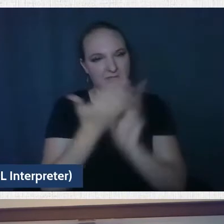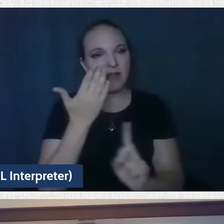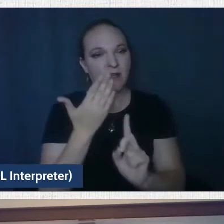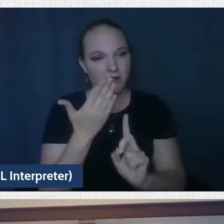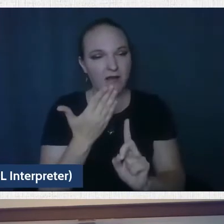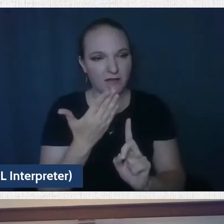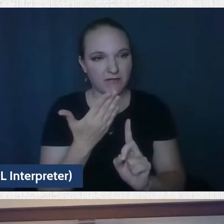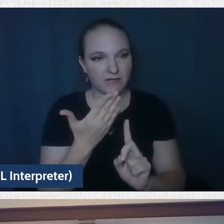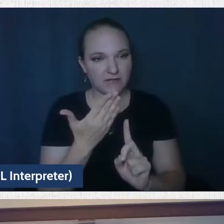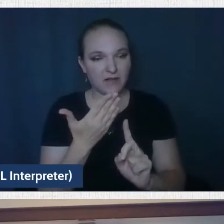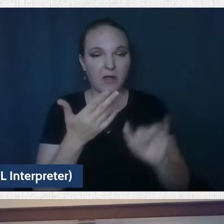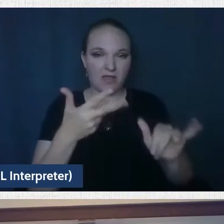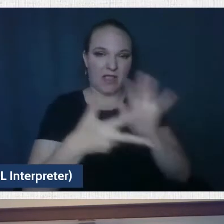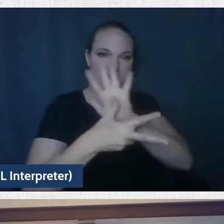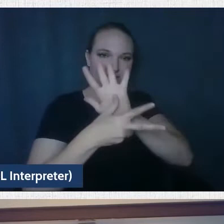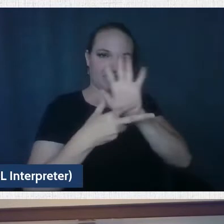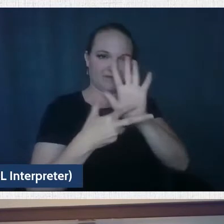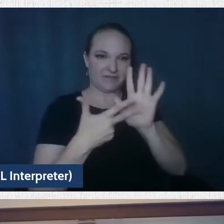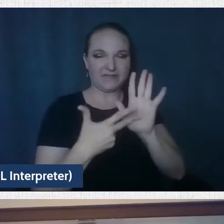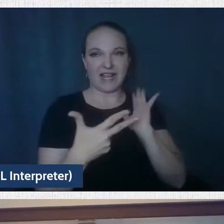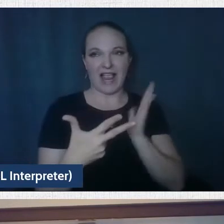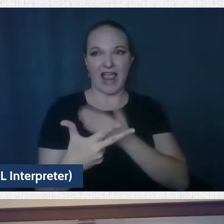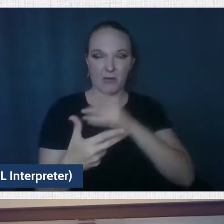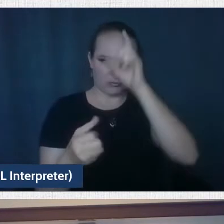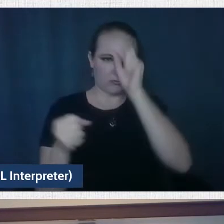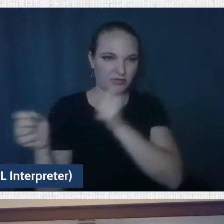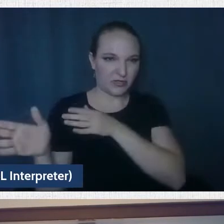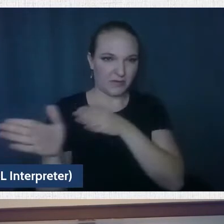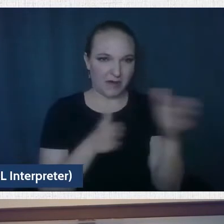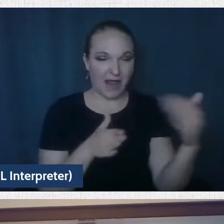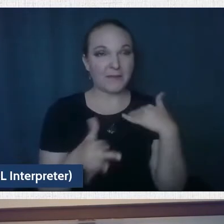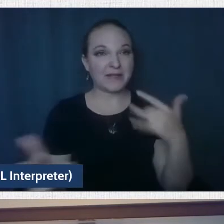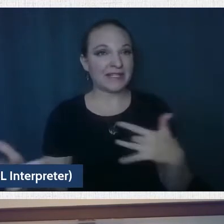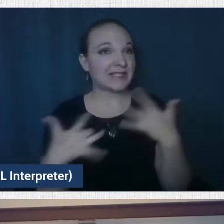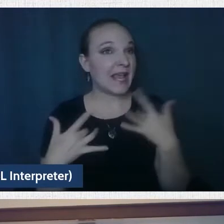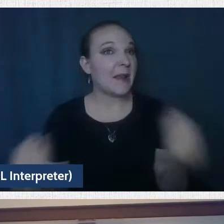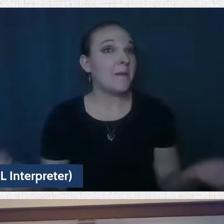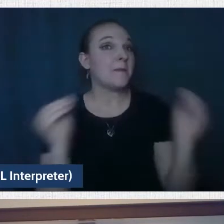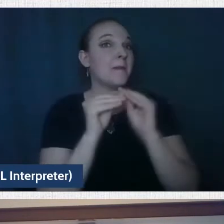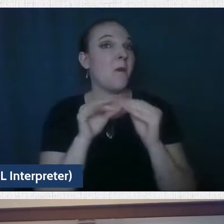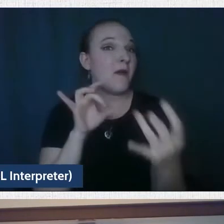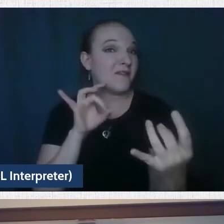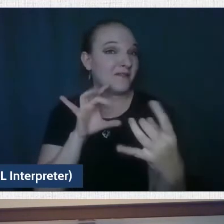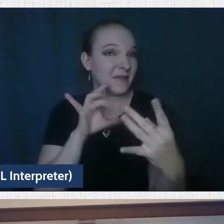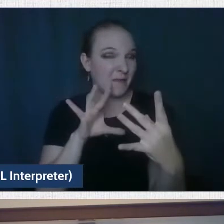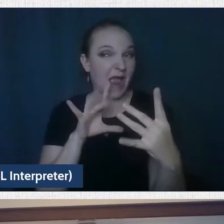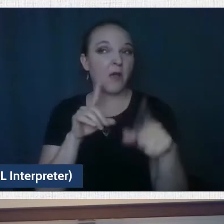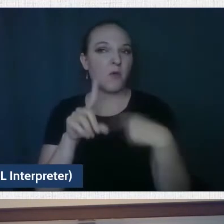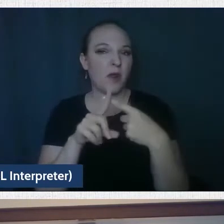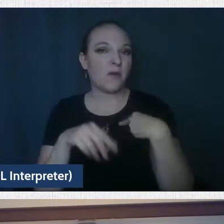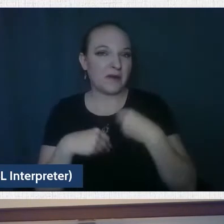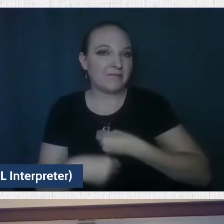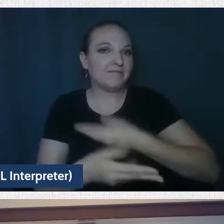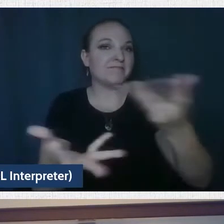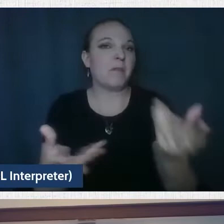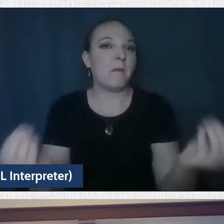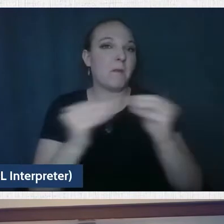core areas of it, but I'm really excited to hear more feedback as we release that plan in details in the coming